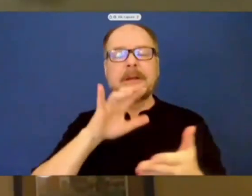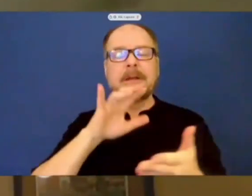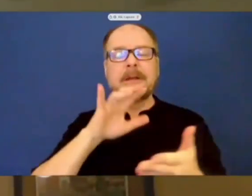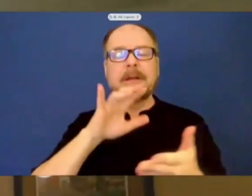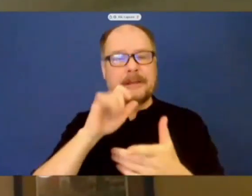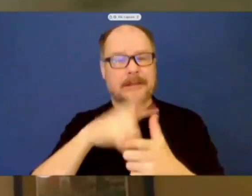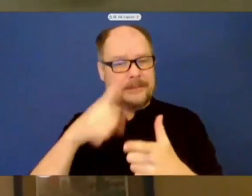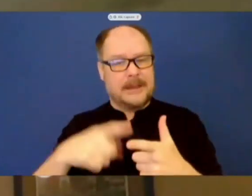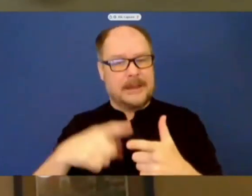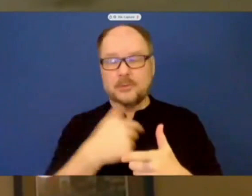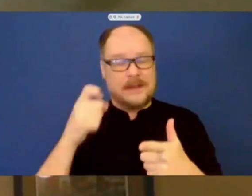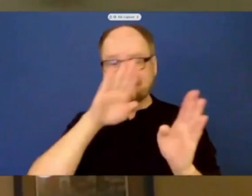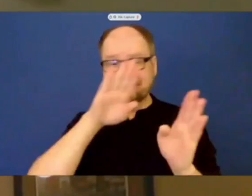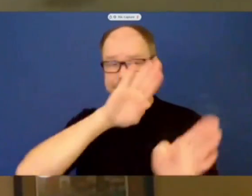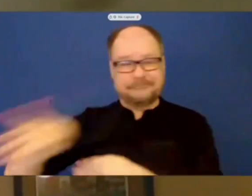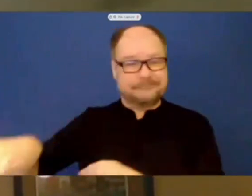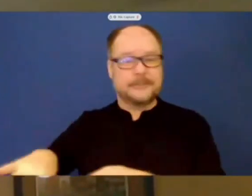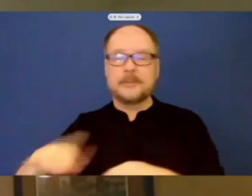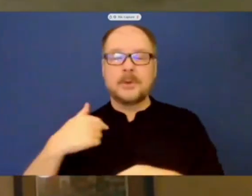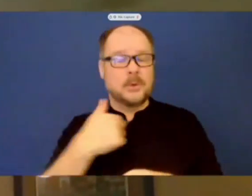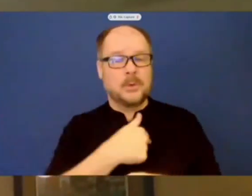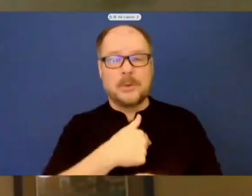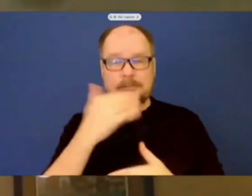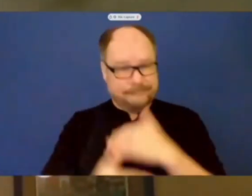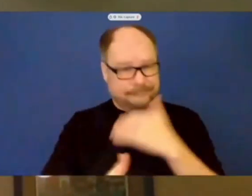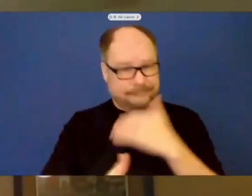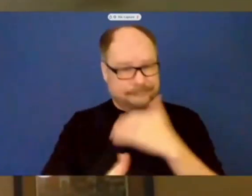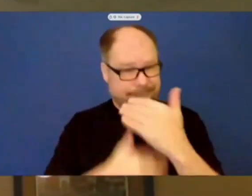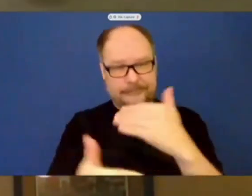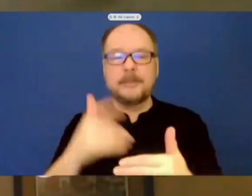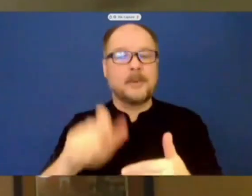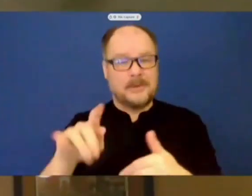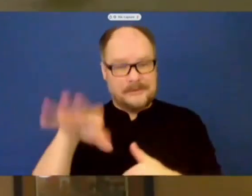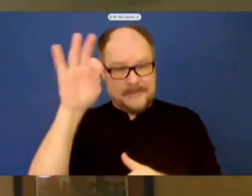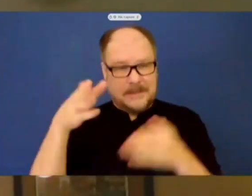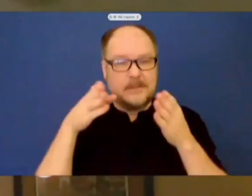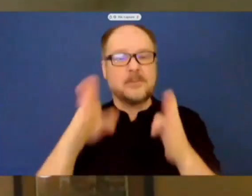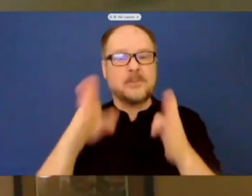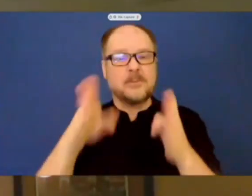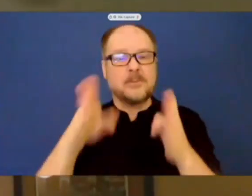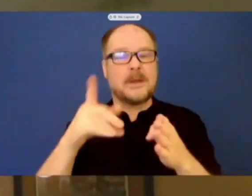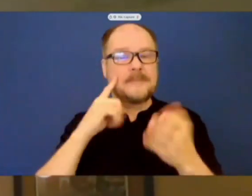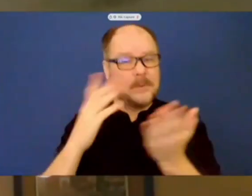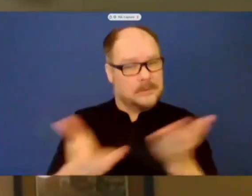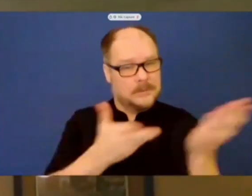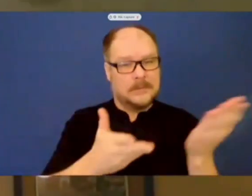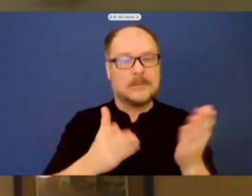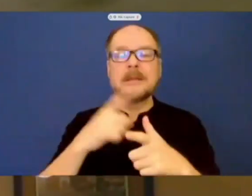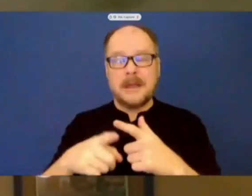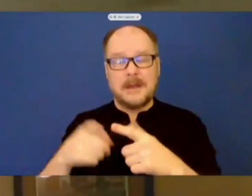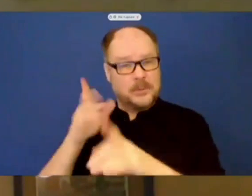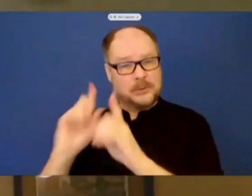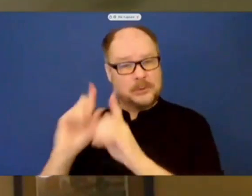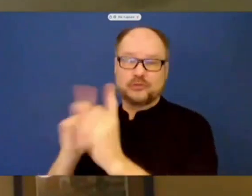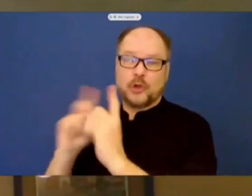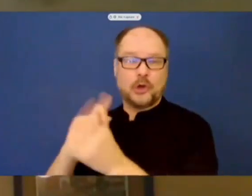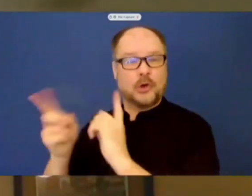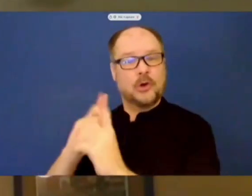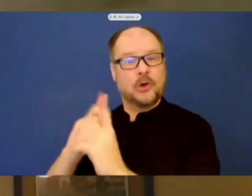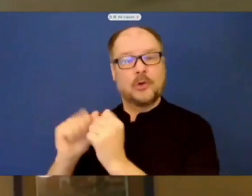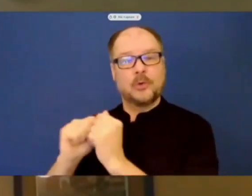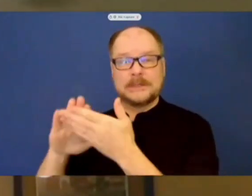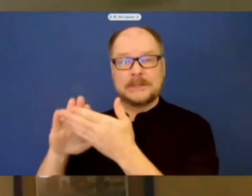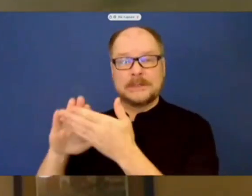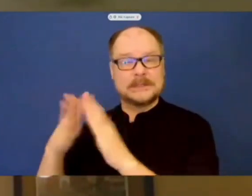people out there now that we need to transport, and we need to find a way to do that. So after all these conversations, we still don't have any commitment